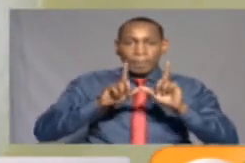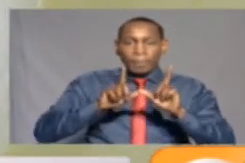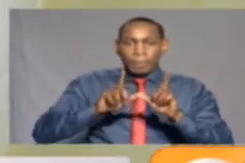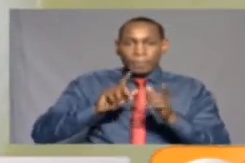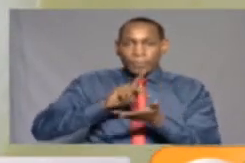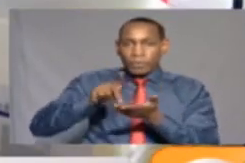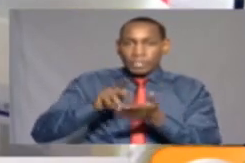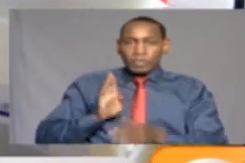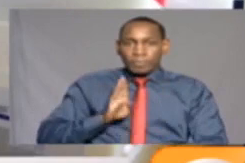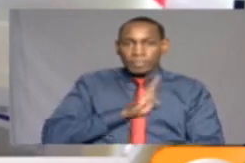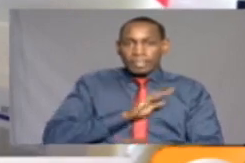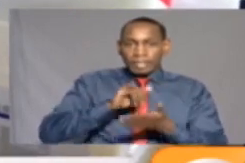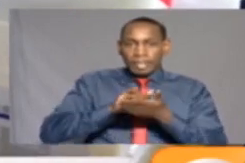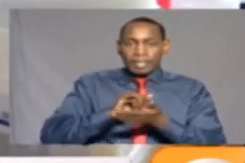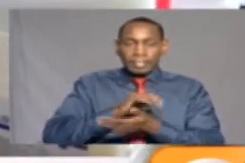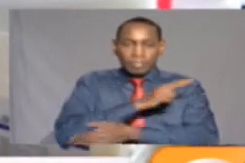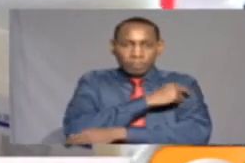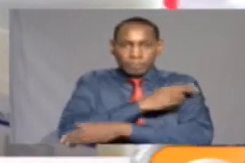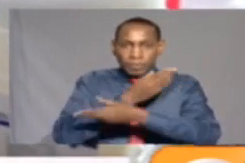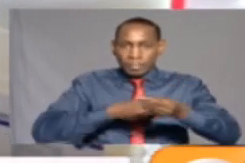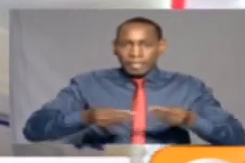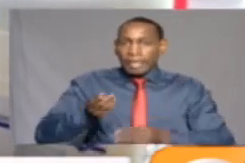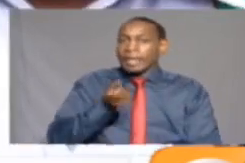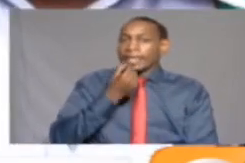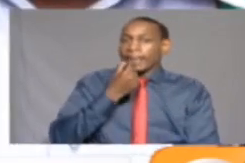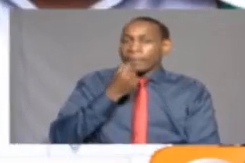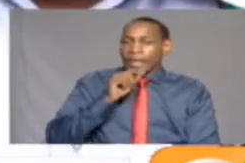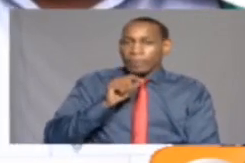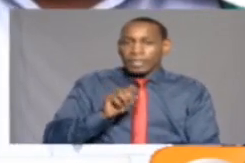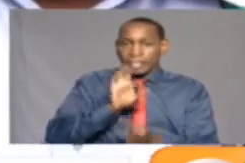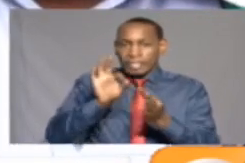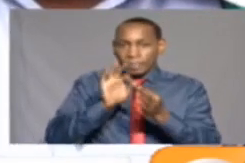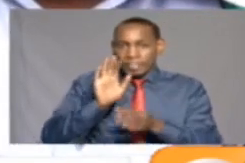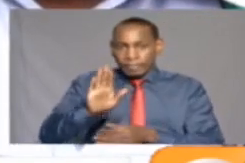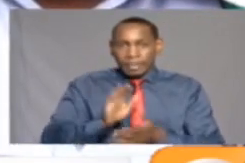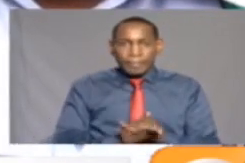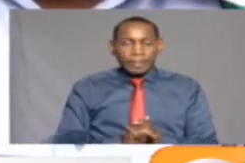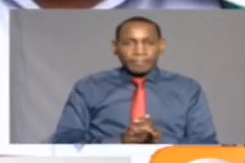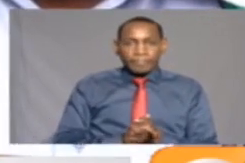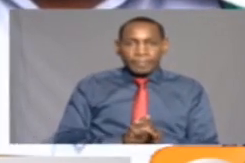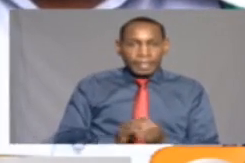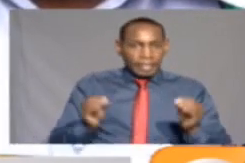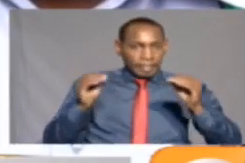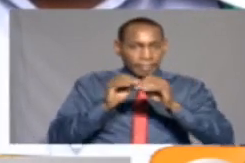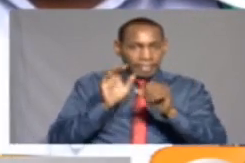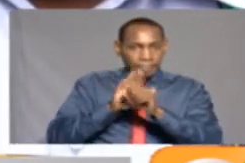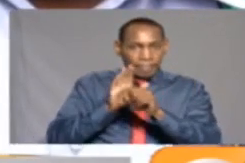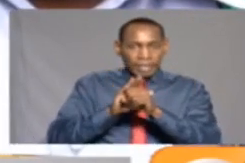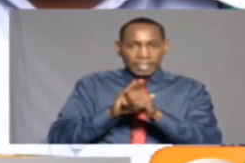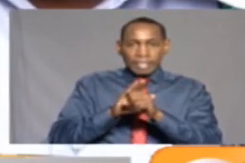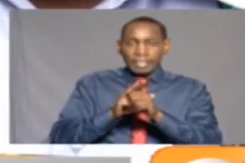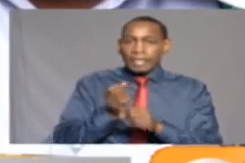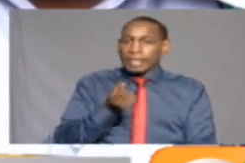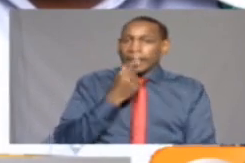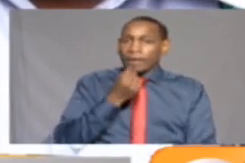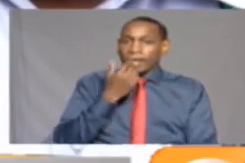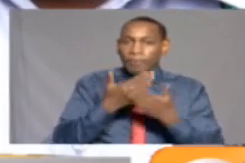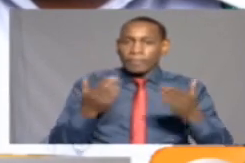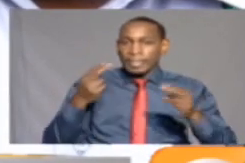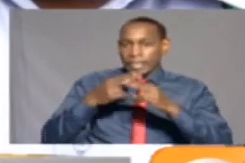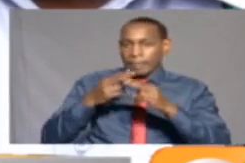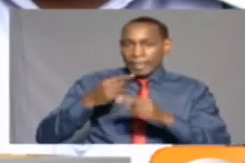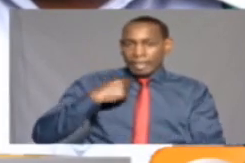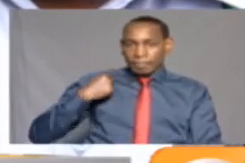Board, allowing her clinic to stock and sell the herbal medication. We came across so many pharmaceutical products labeled